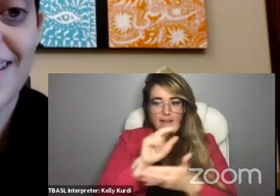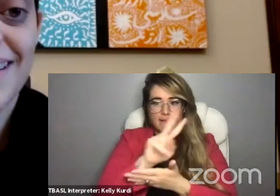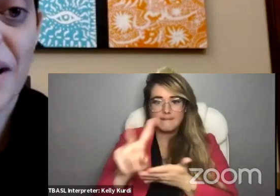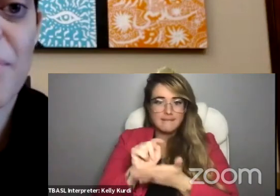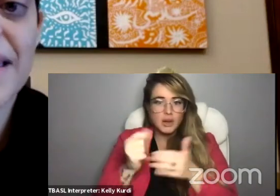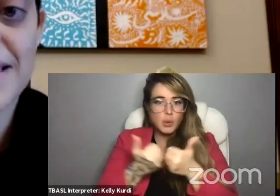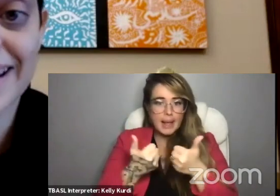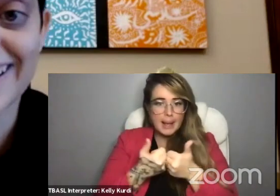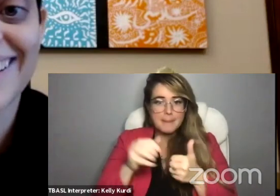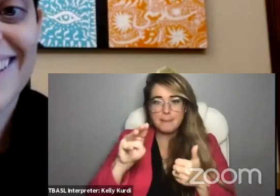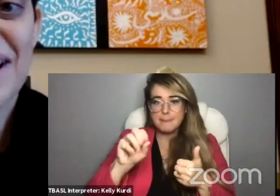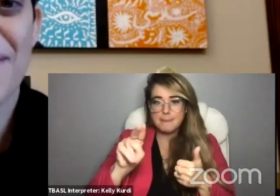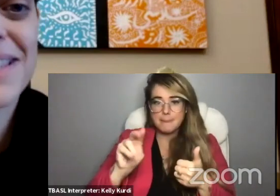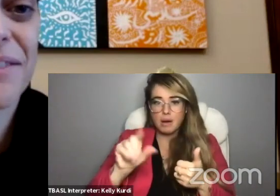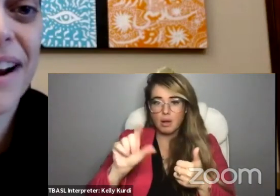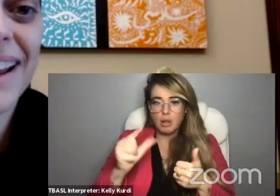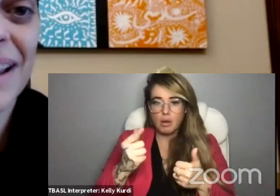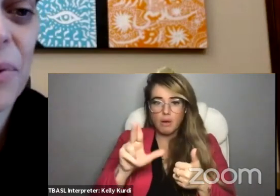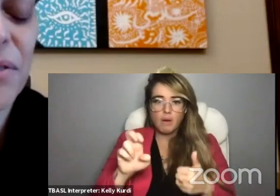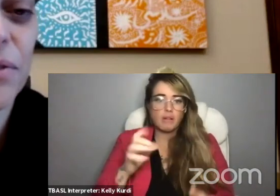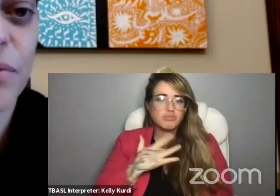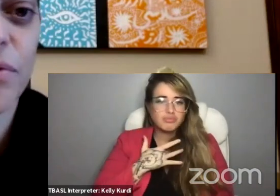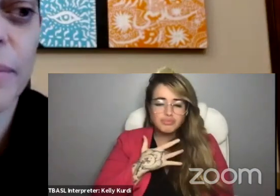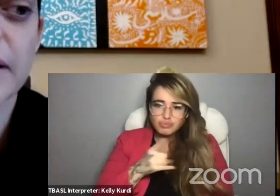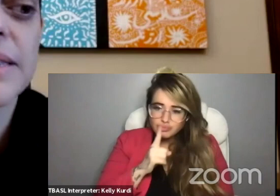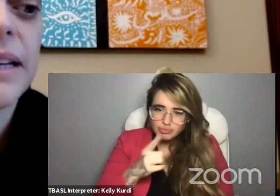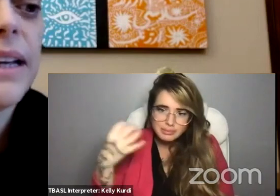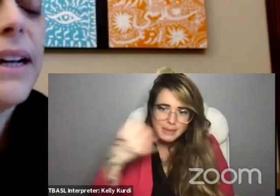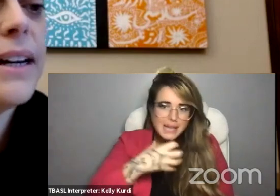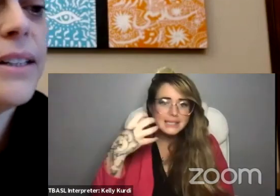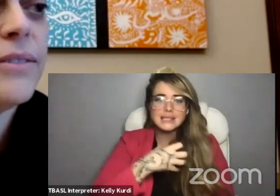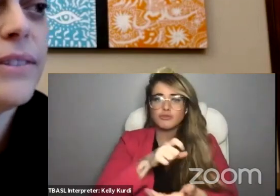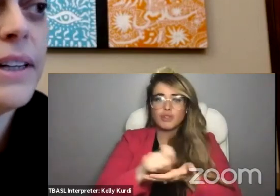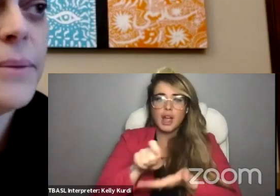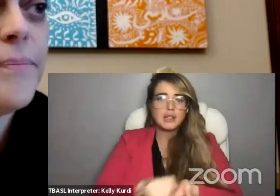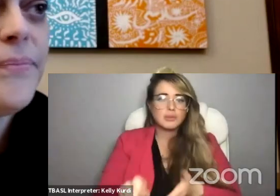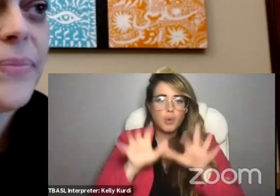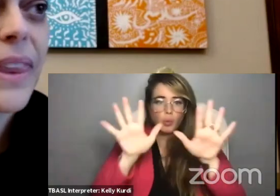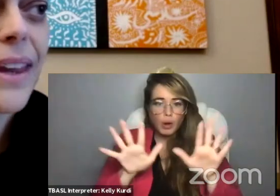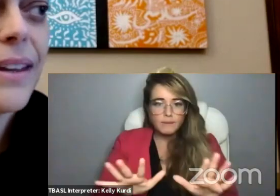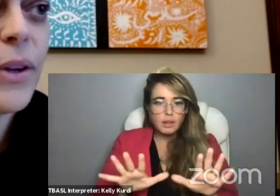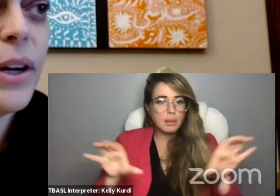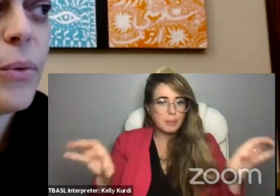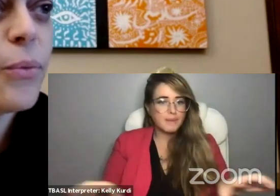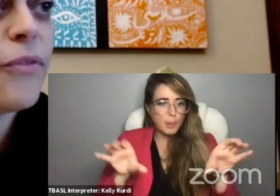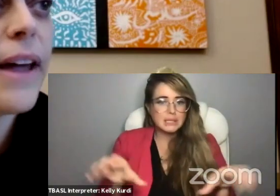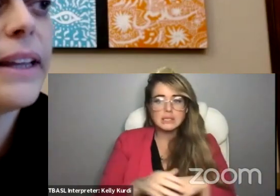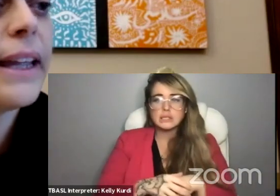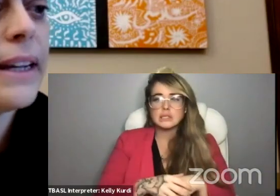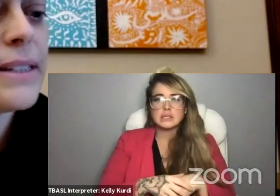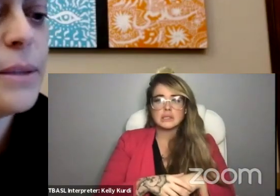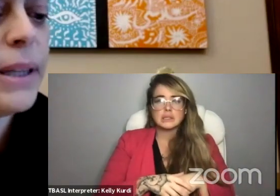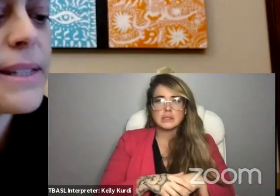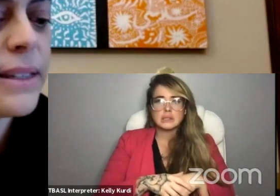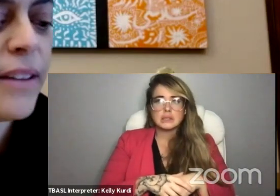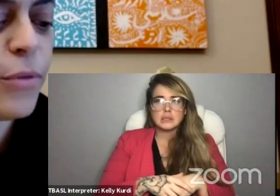just amazing, amazing writing and wonderful performance of, you know, finally